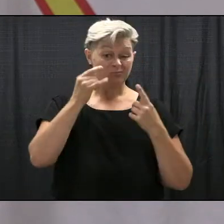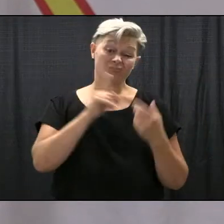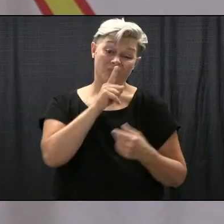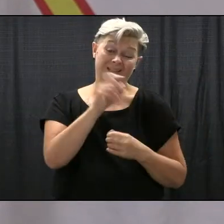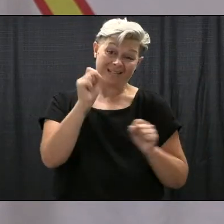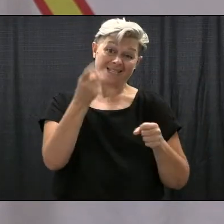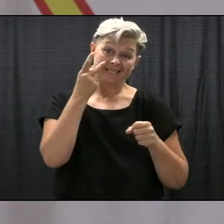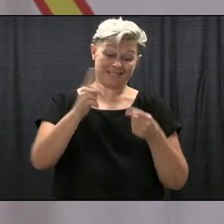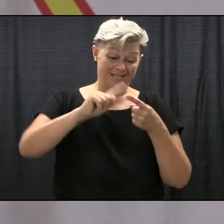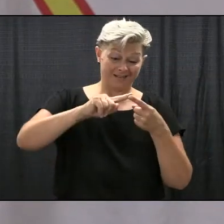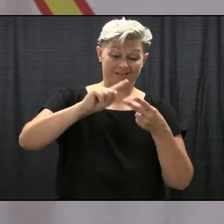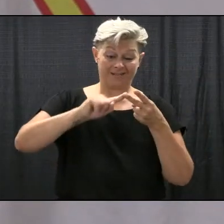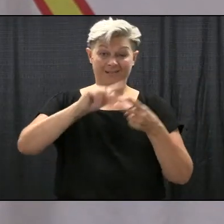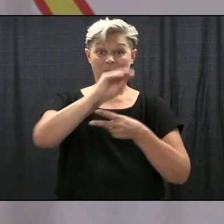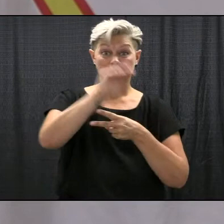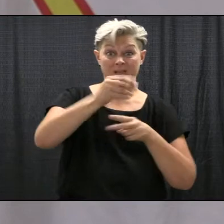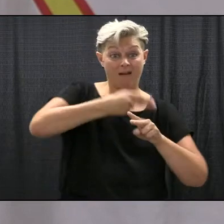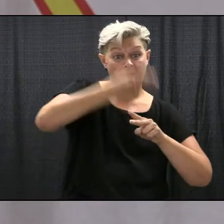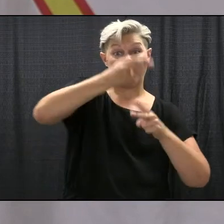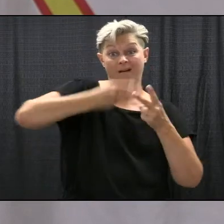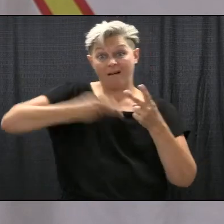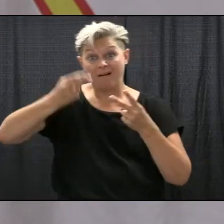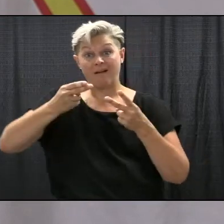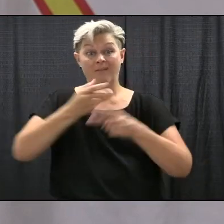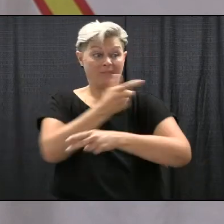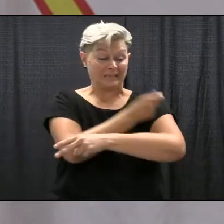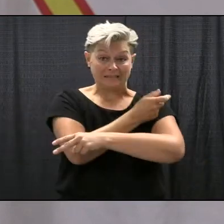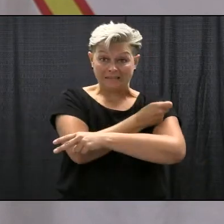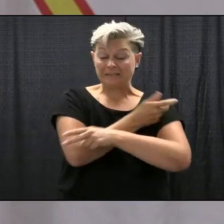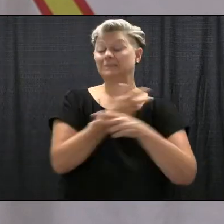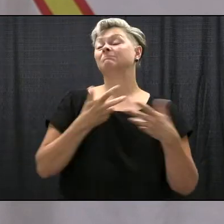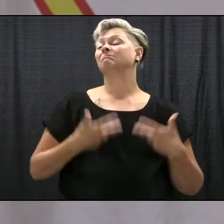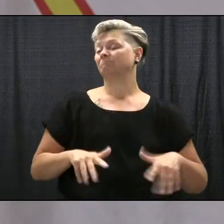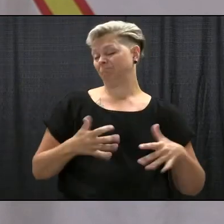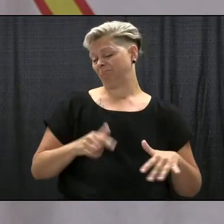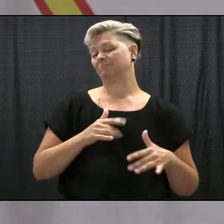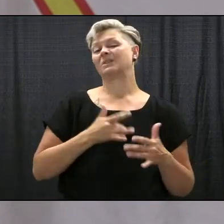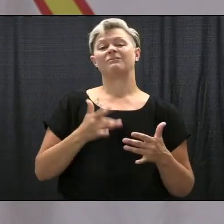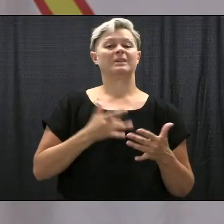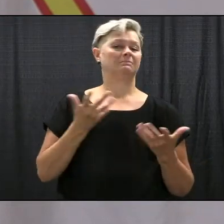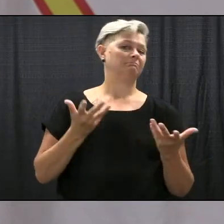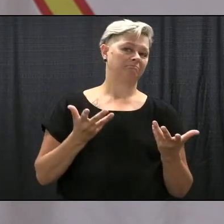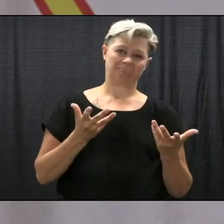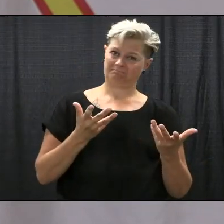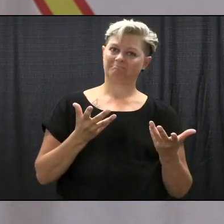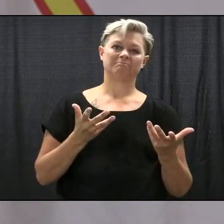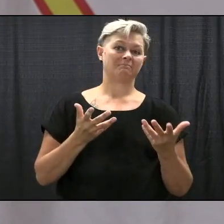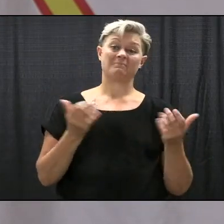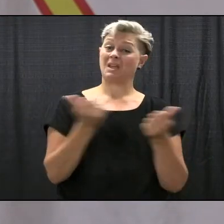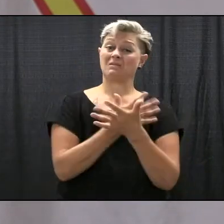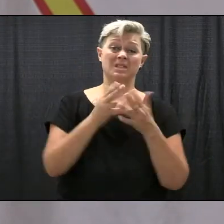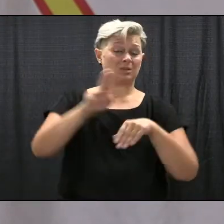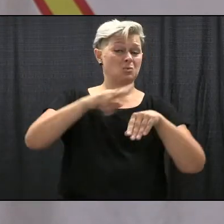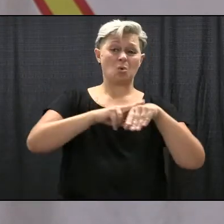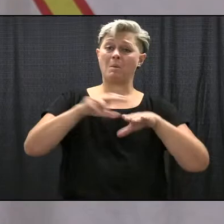and good uptake of the vaccine, I think that those things will be able to proceed.